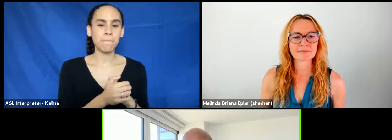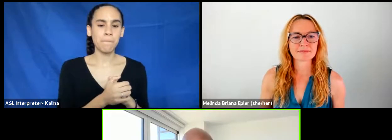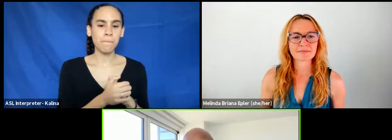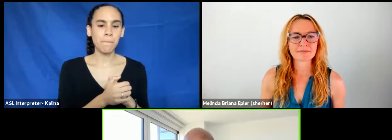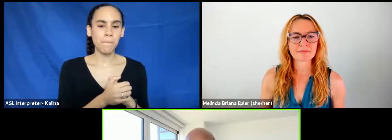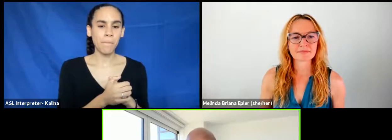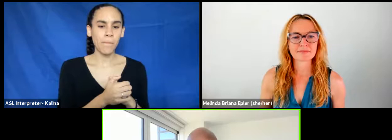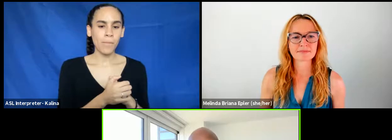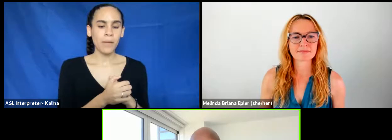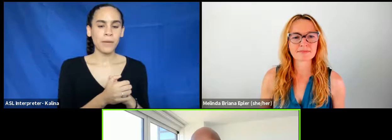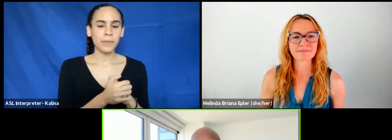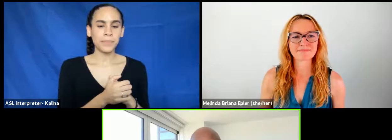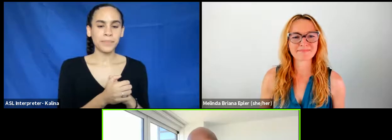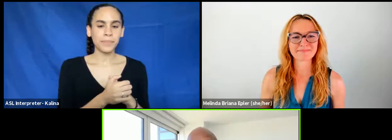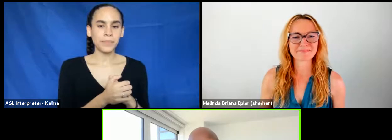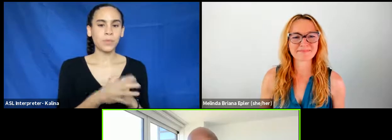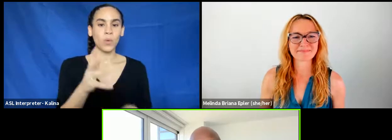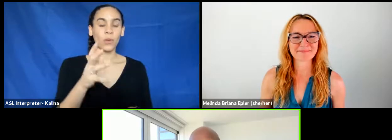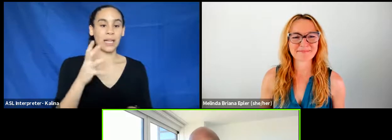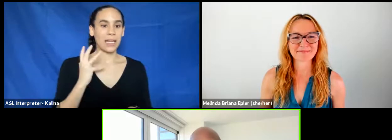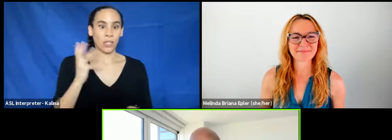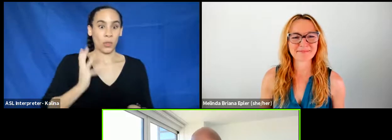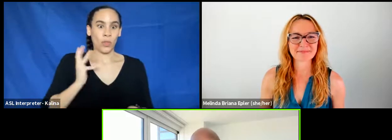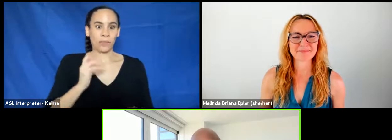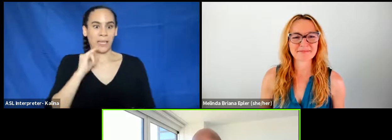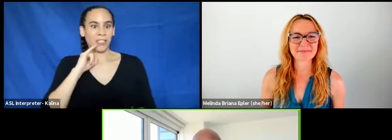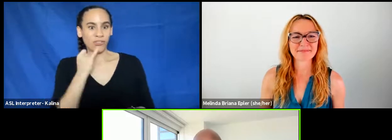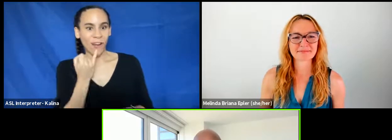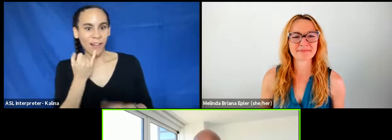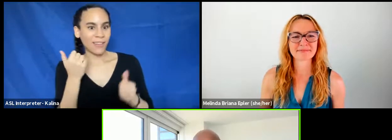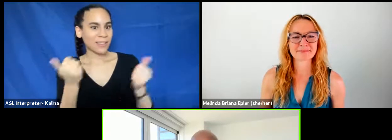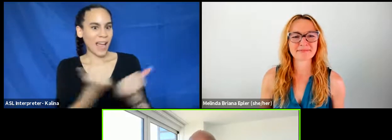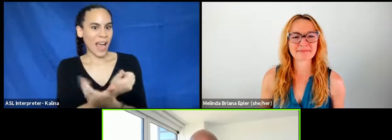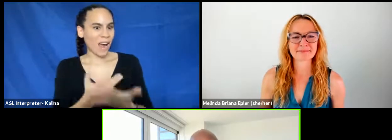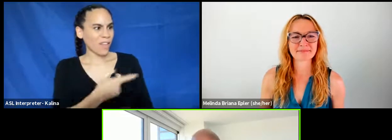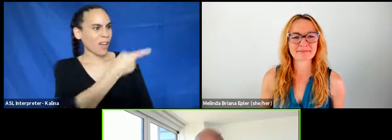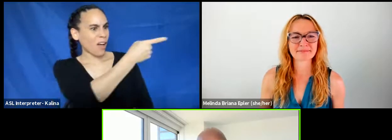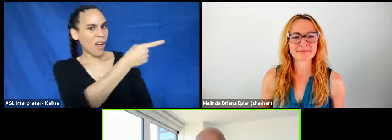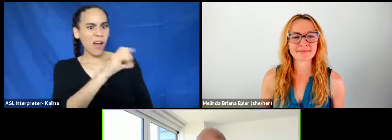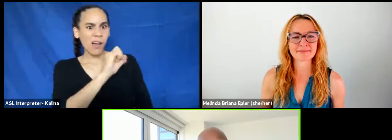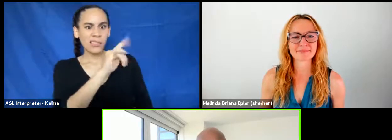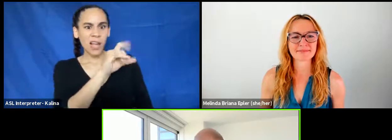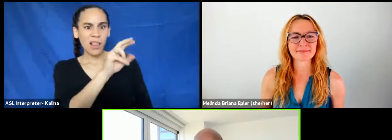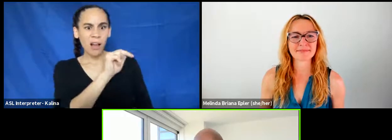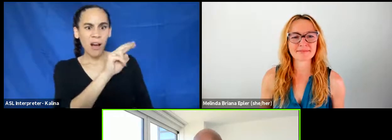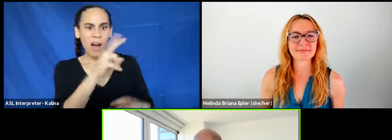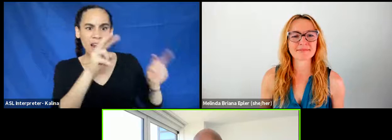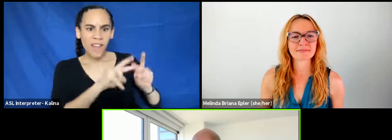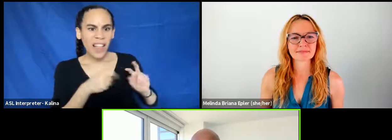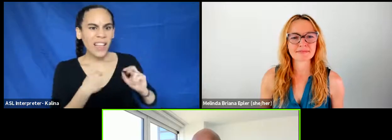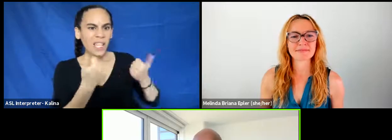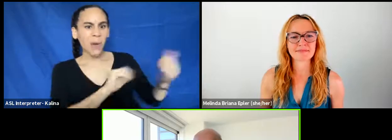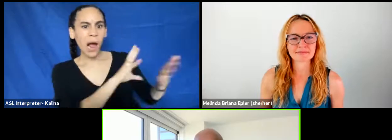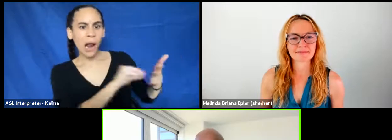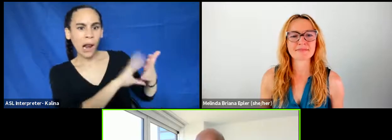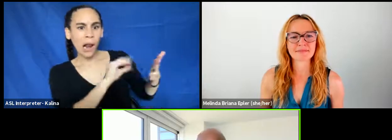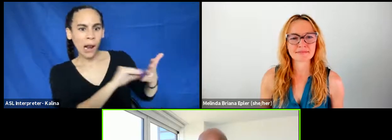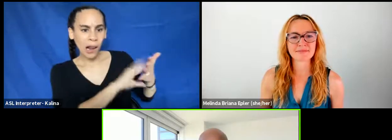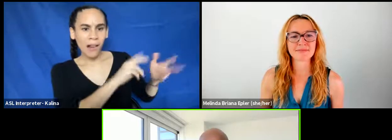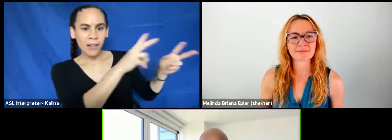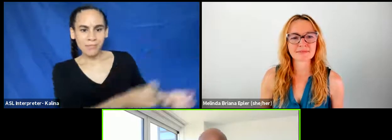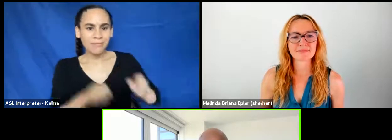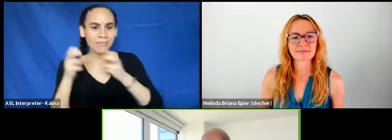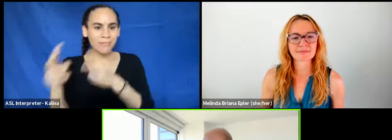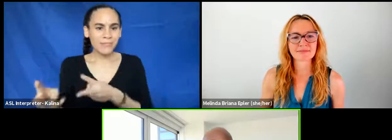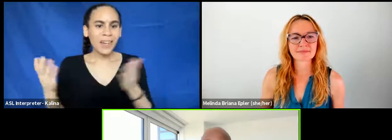Silicon Valley East. So I used to be jealous of everything that was happening in Silicon Valley, and I used to try to replicate that in North Carolina, whether it